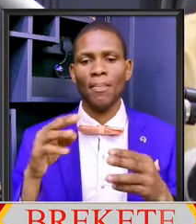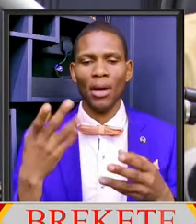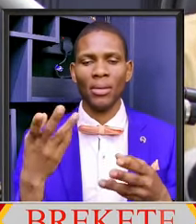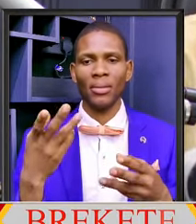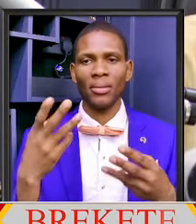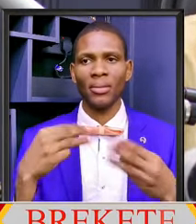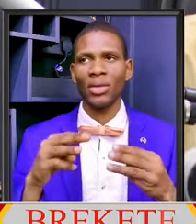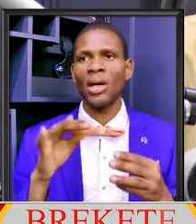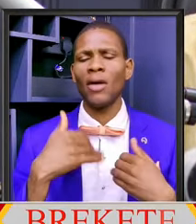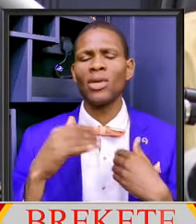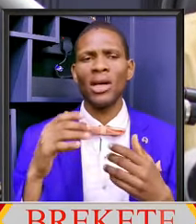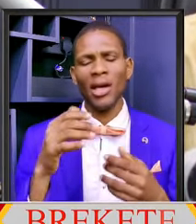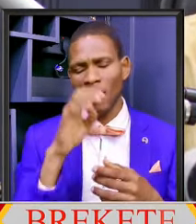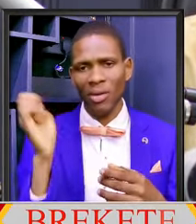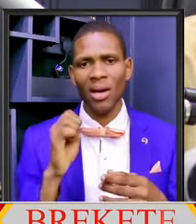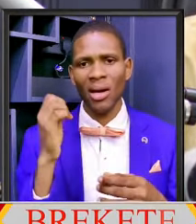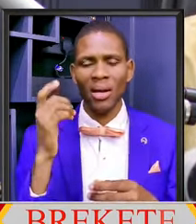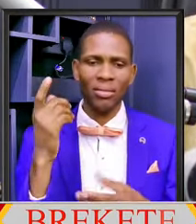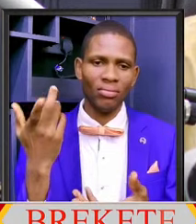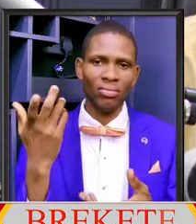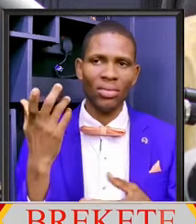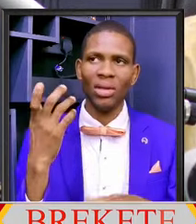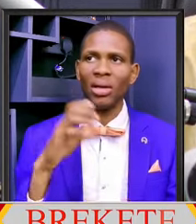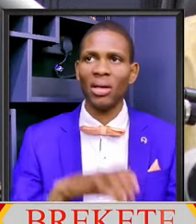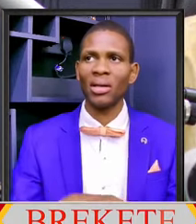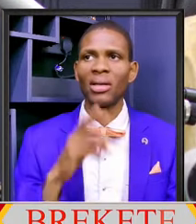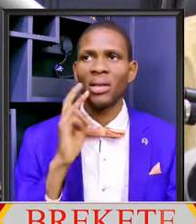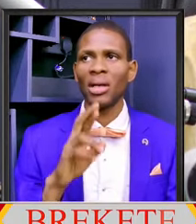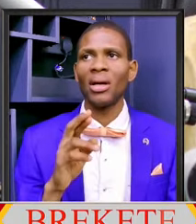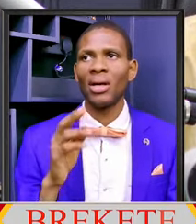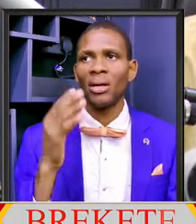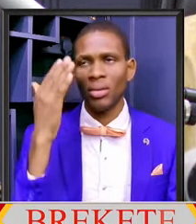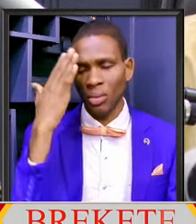arrest Chioma? No, sir. Why?